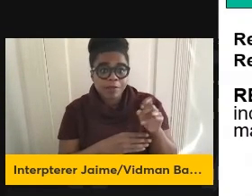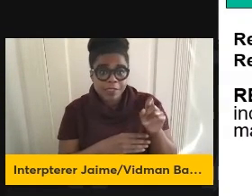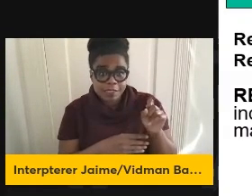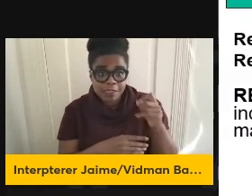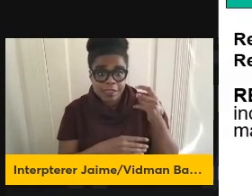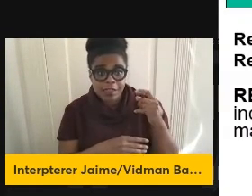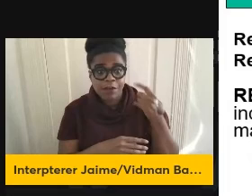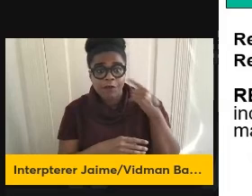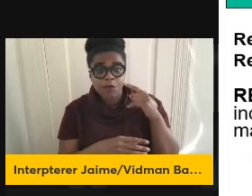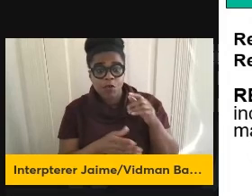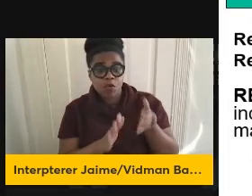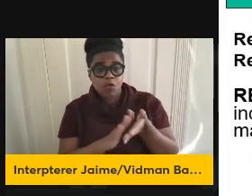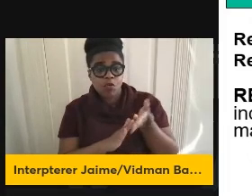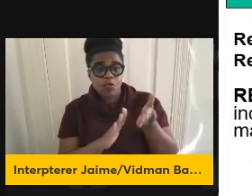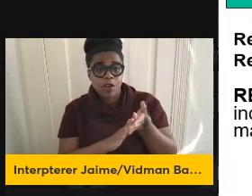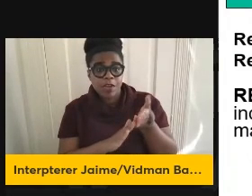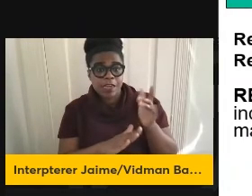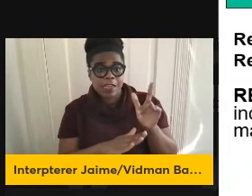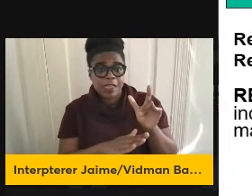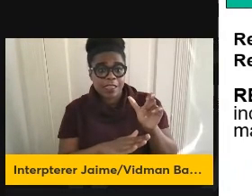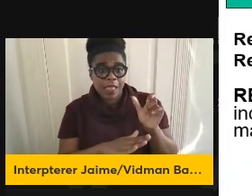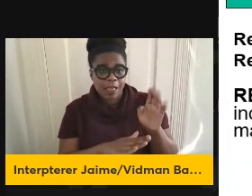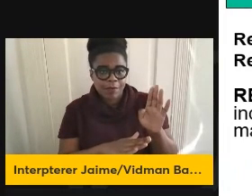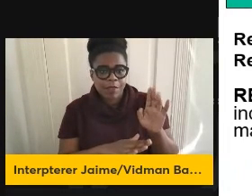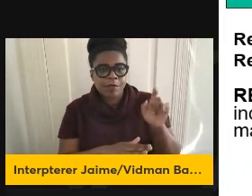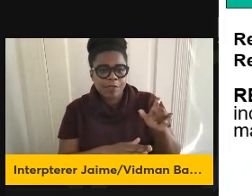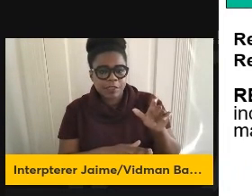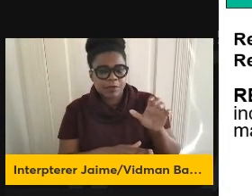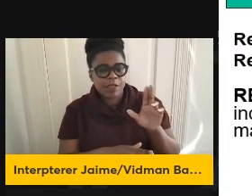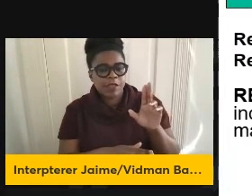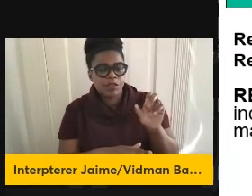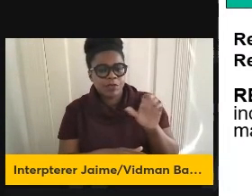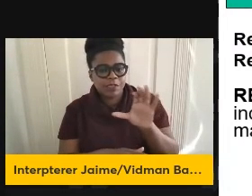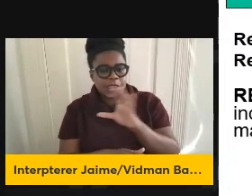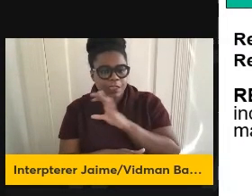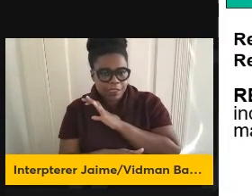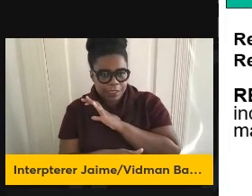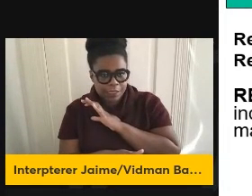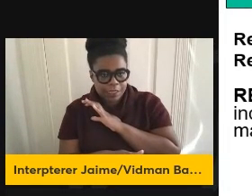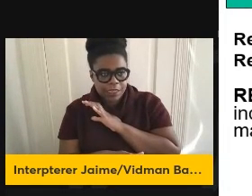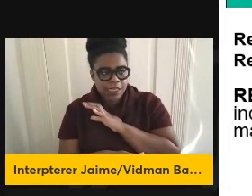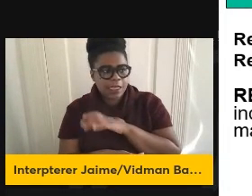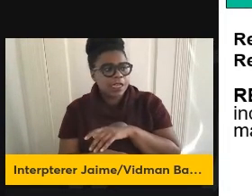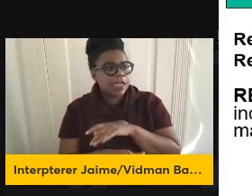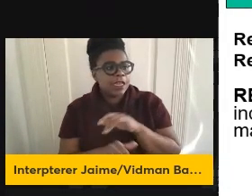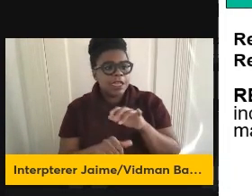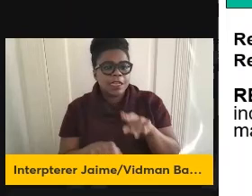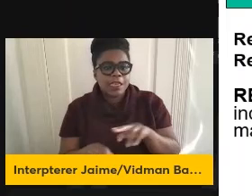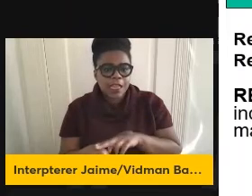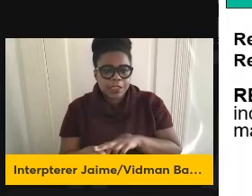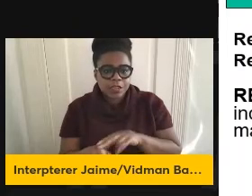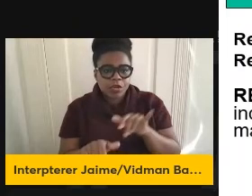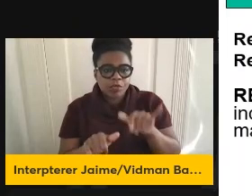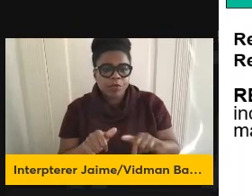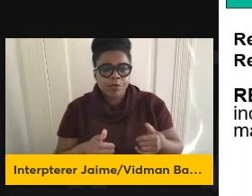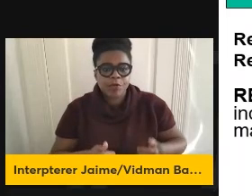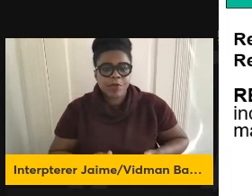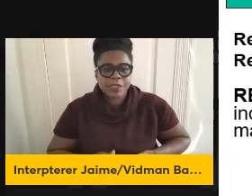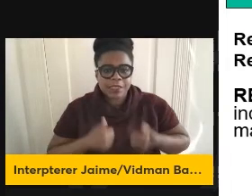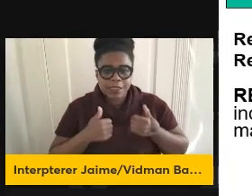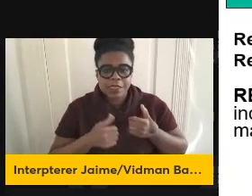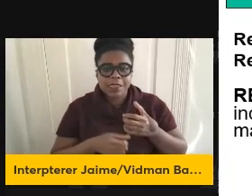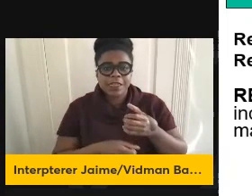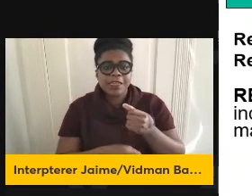you. Again, you must be a U.S. citizen or national or permanent residence. You must have gotten your